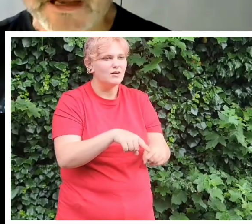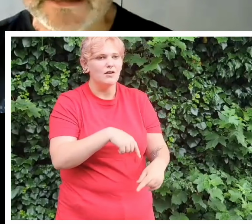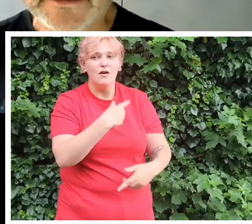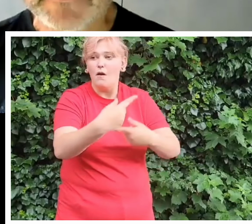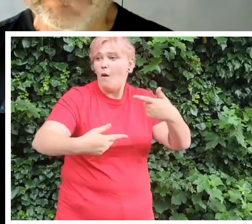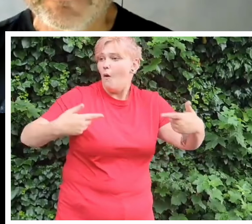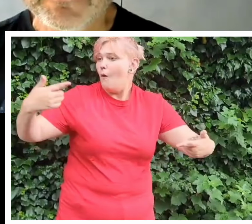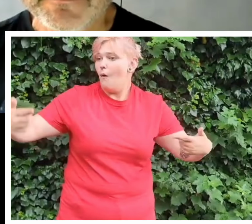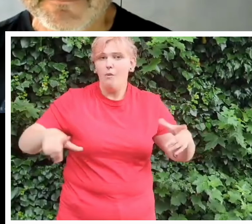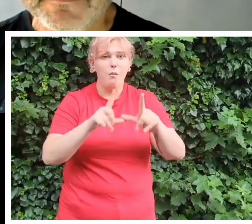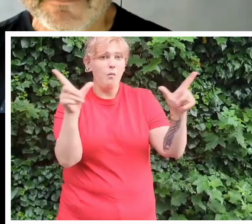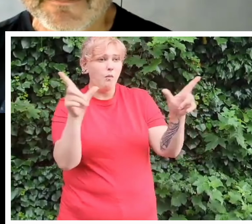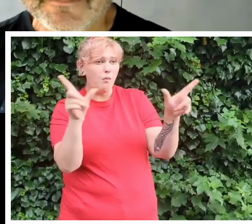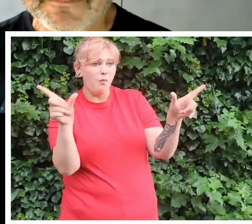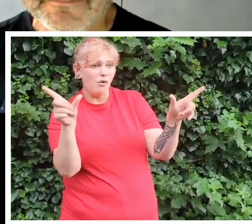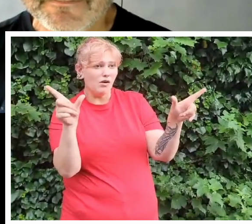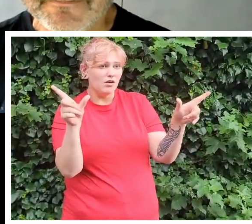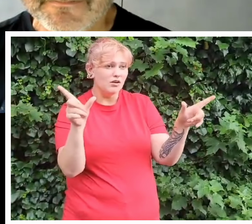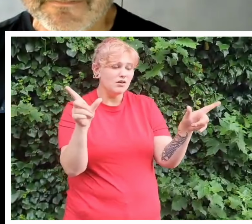All of the links.